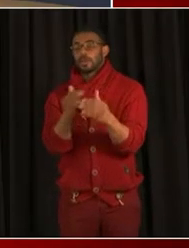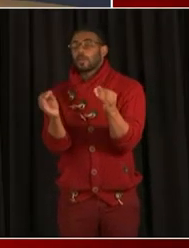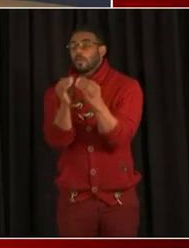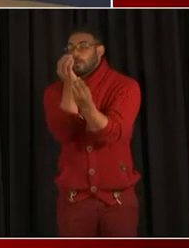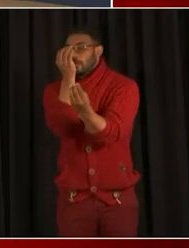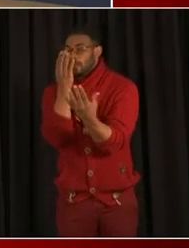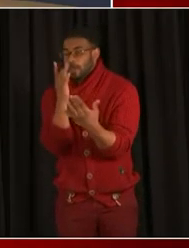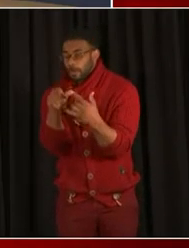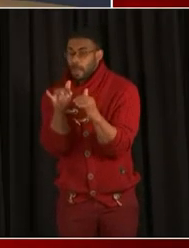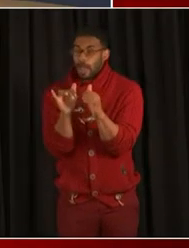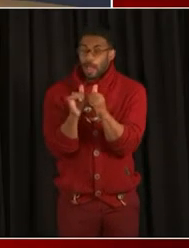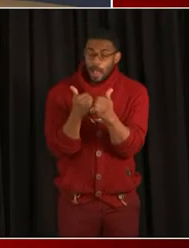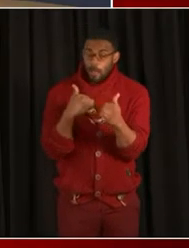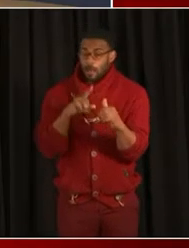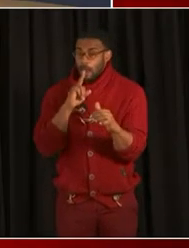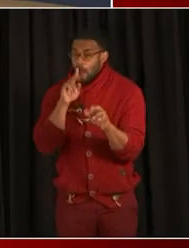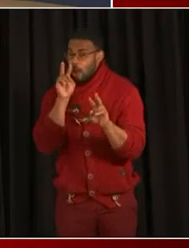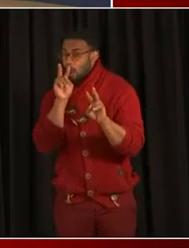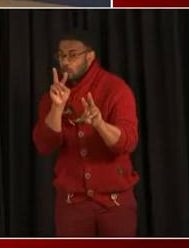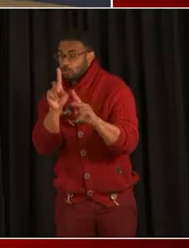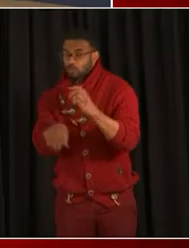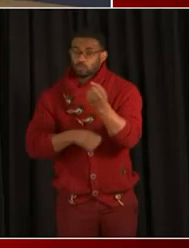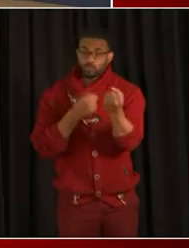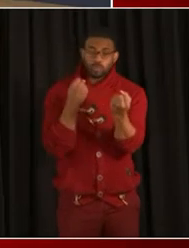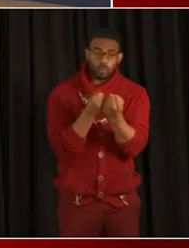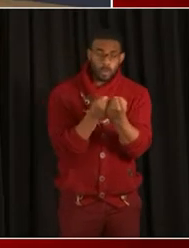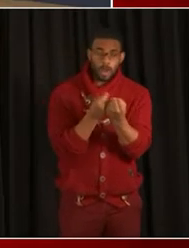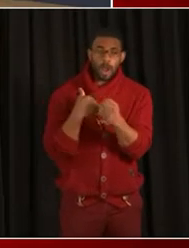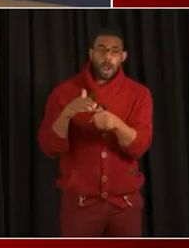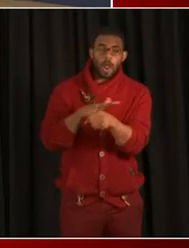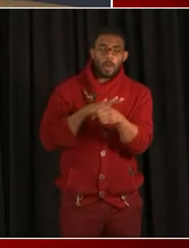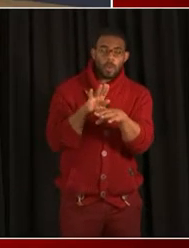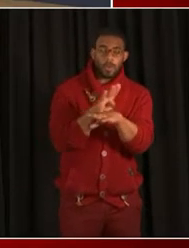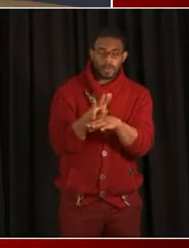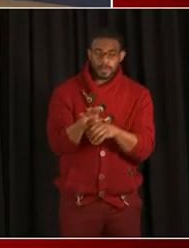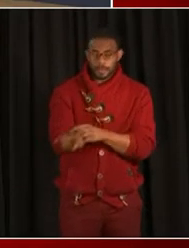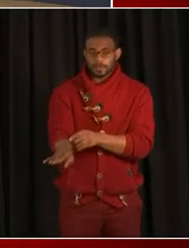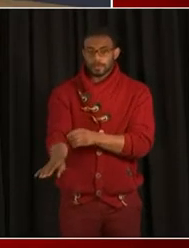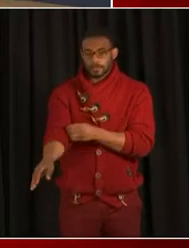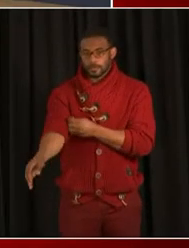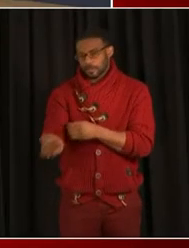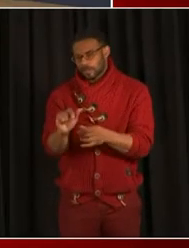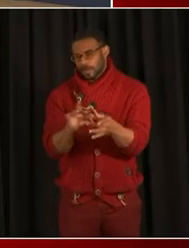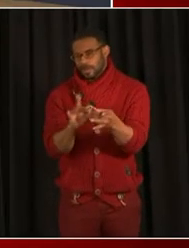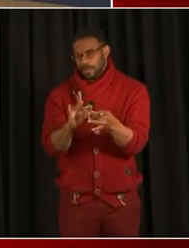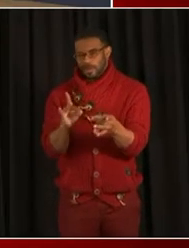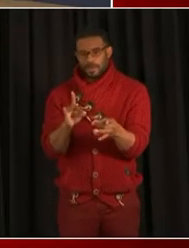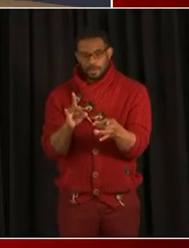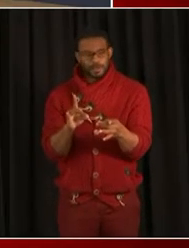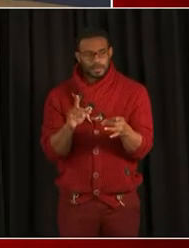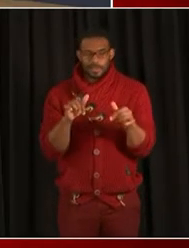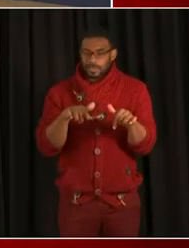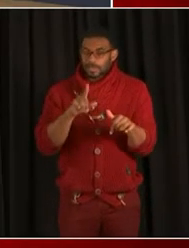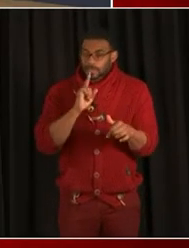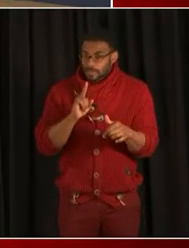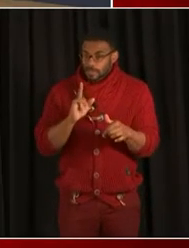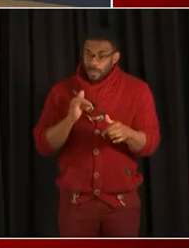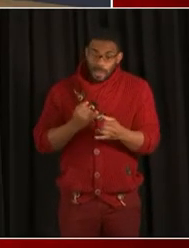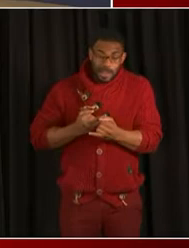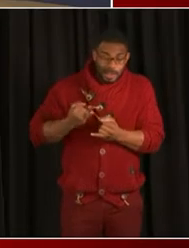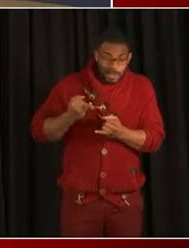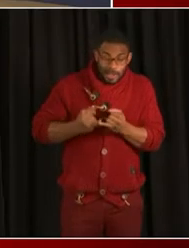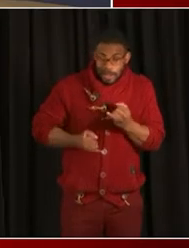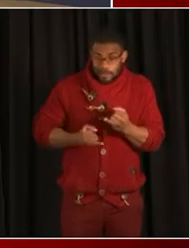share more information about how we are looking to support our local businesses. And as you mentioned, Deputy Mayor, this is